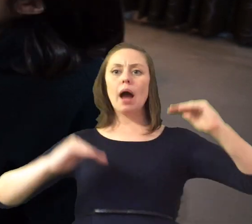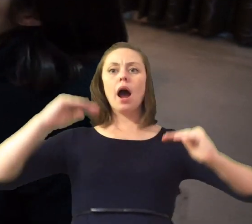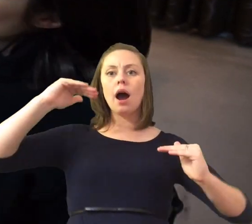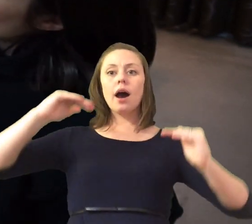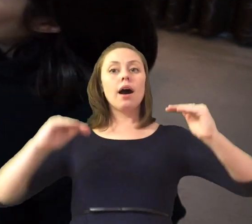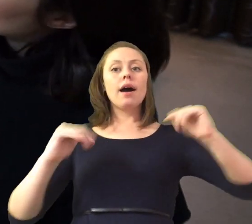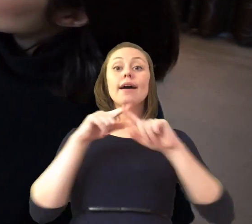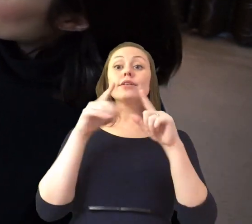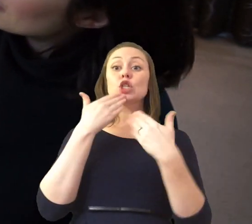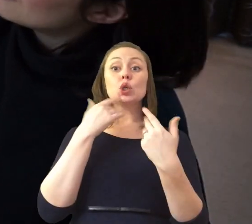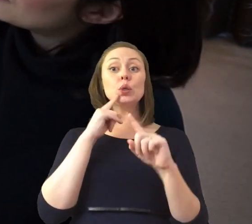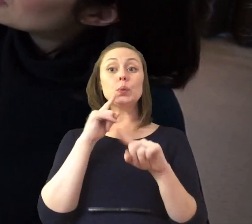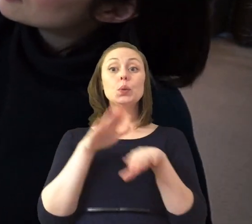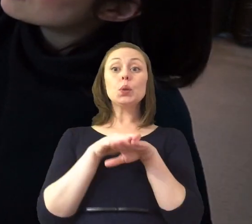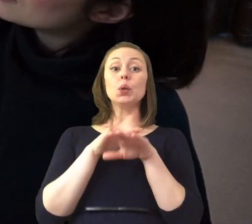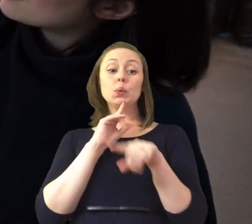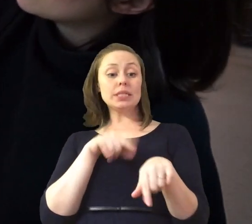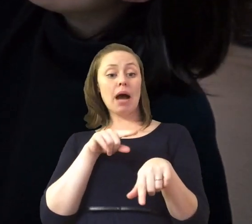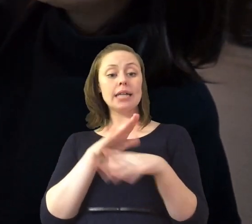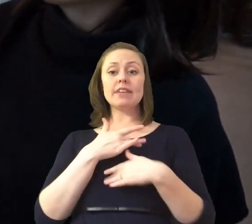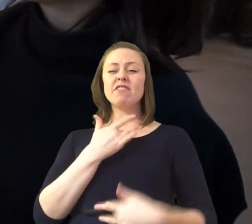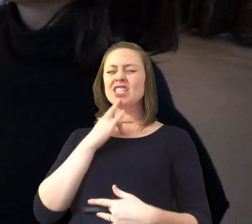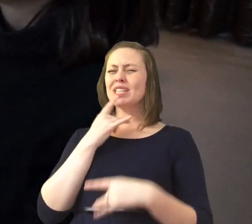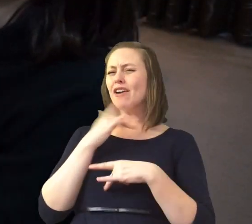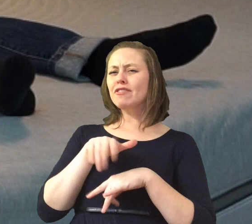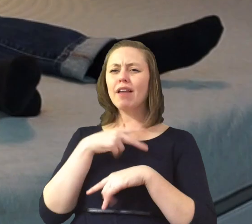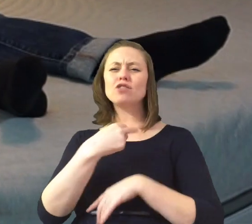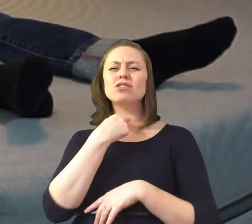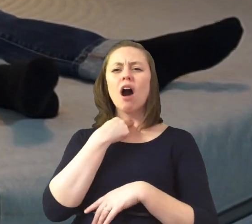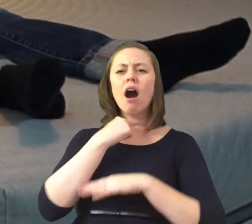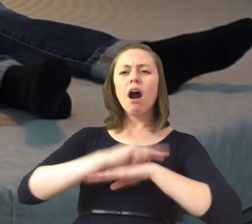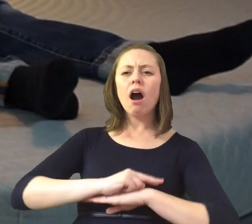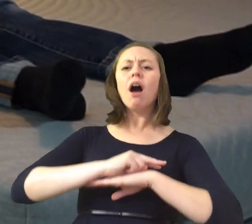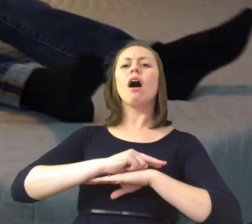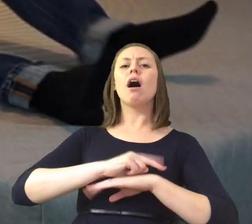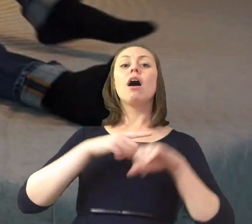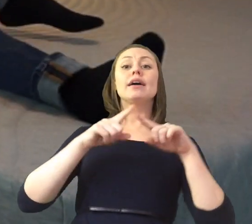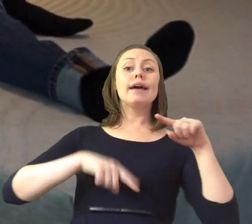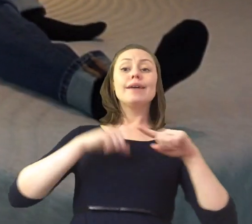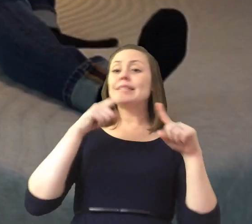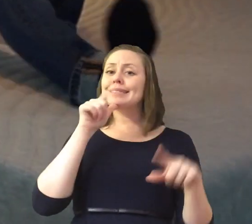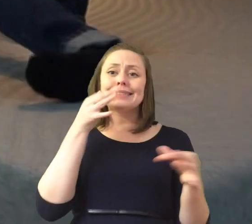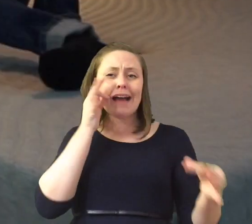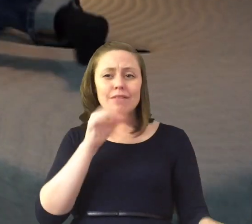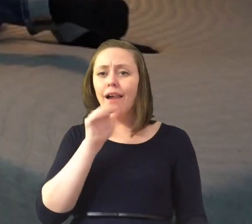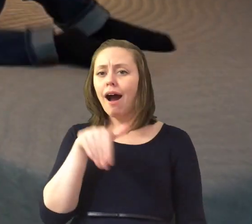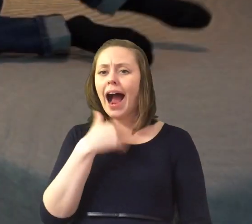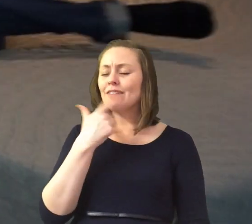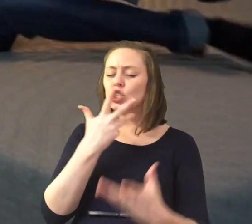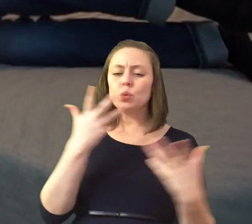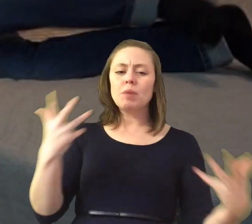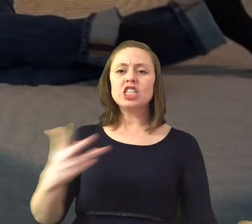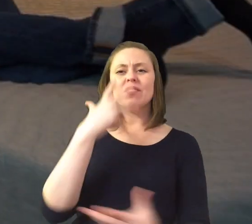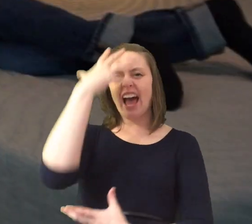It does have a pretty responsive feel, so it's not going to feel stuck in the mud at all. It definitely doesn't have too much